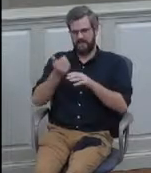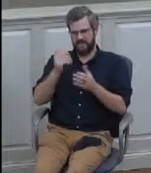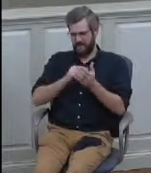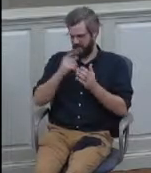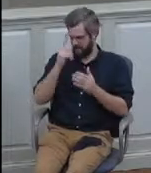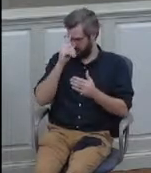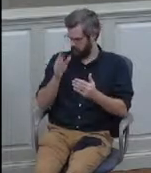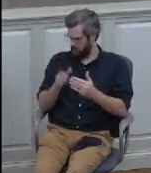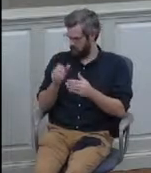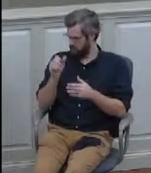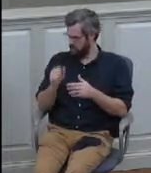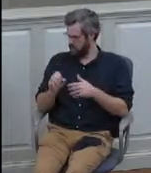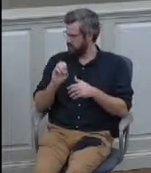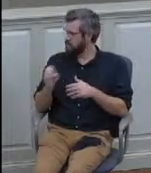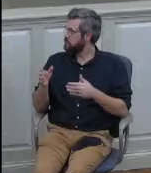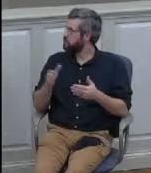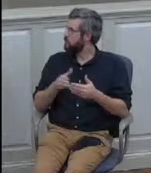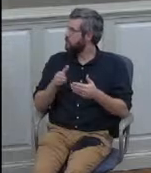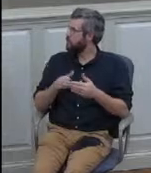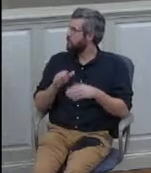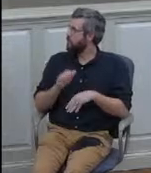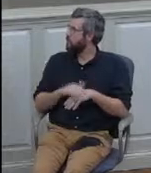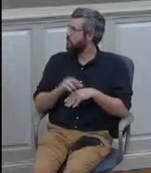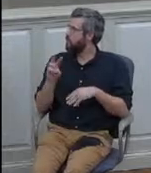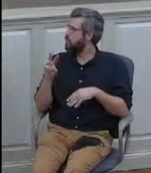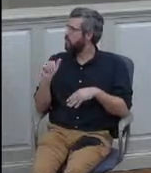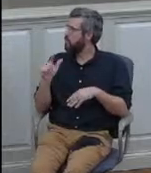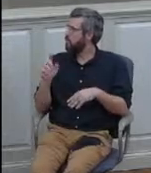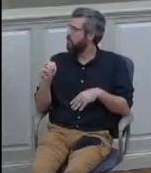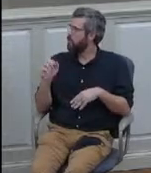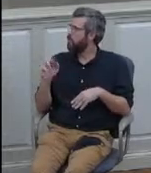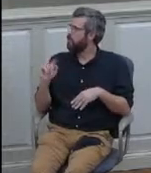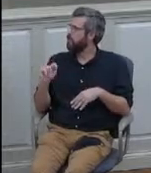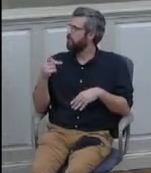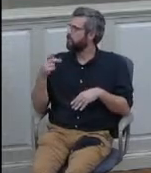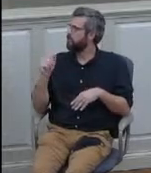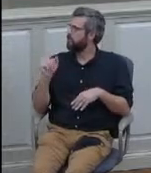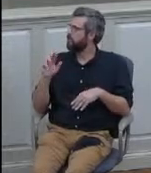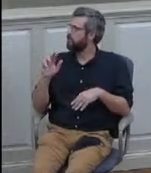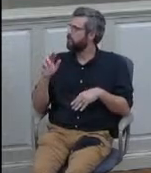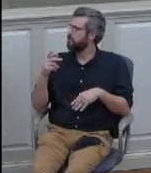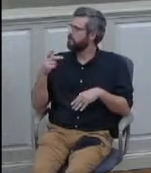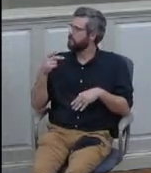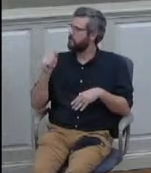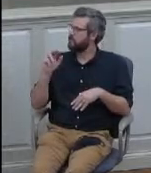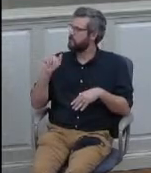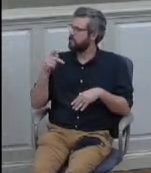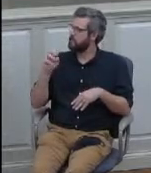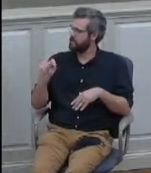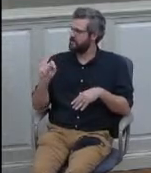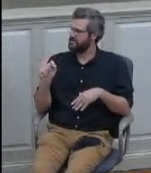the southeast corner on Walnut is where we'll be doing those repairs. That's imminent.